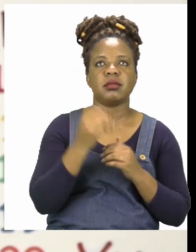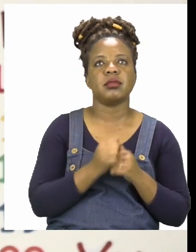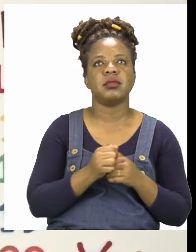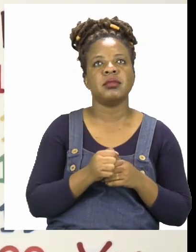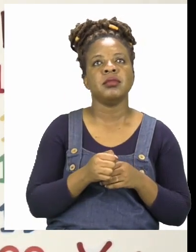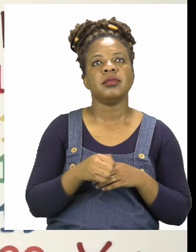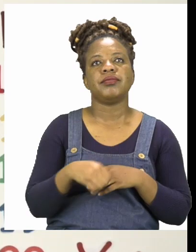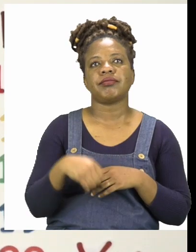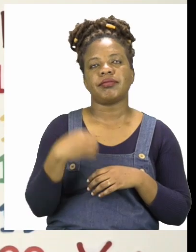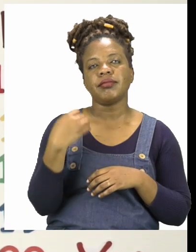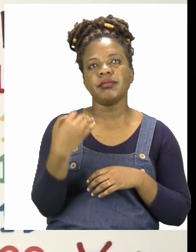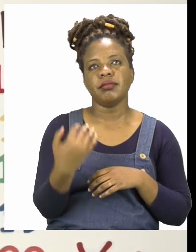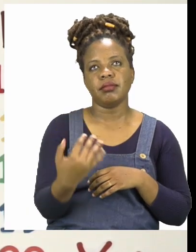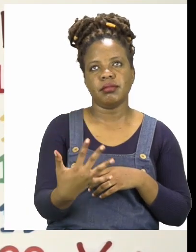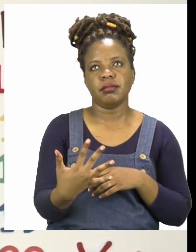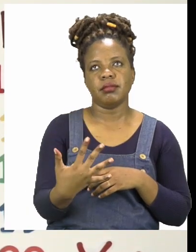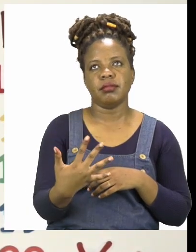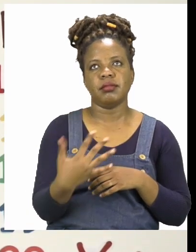us 5.